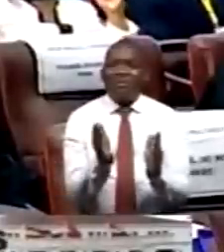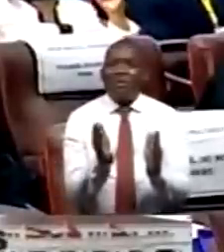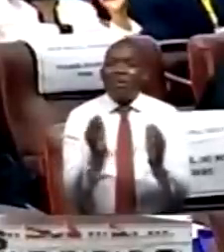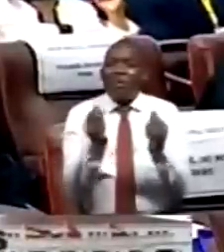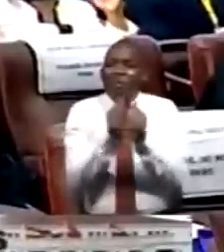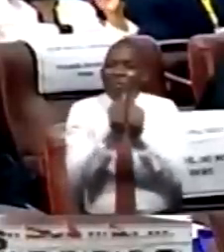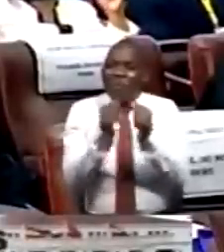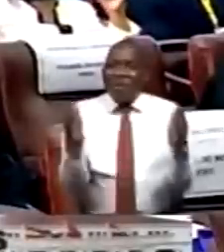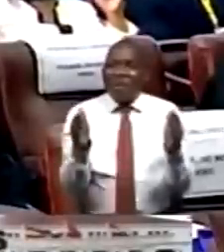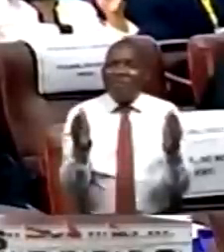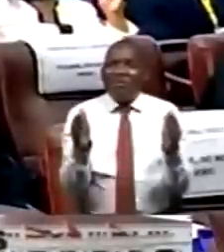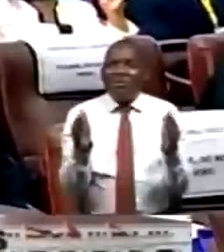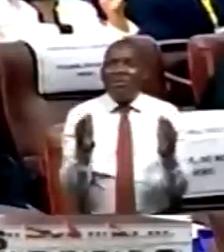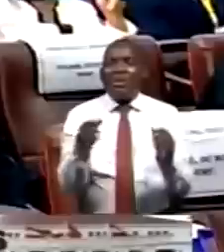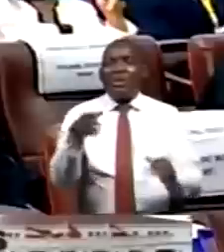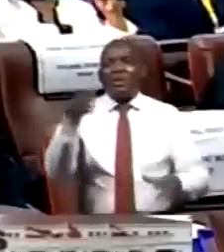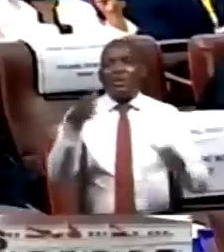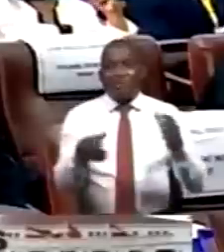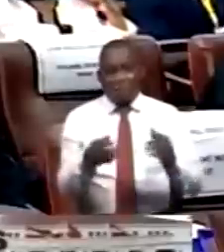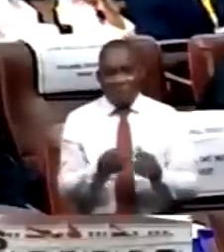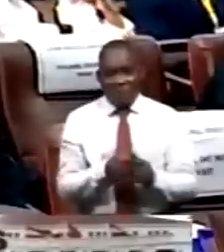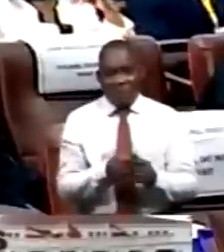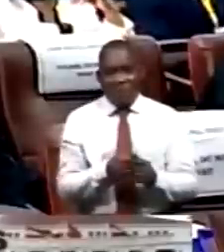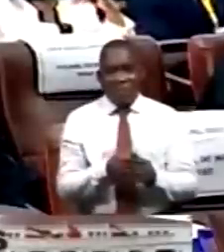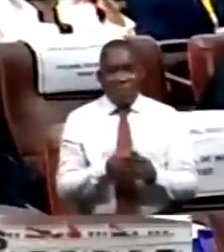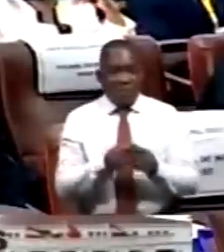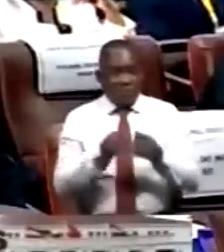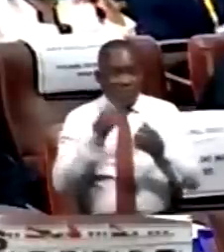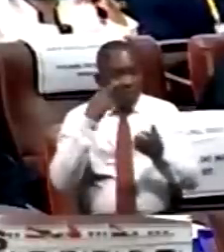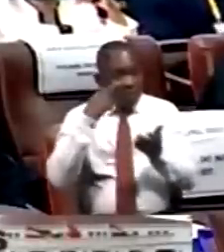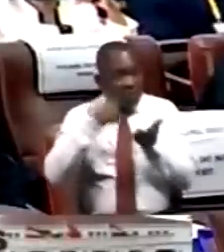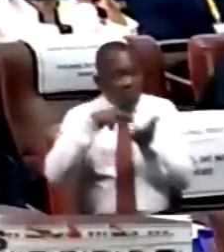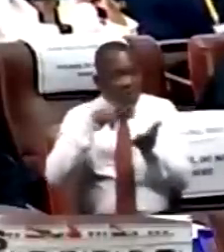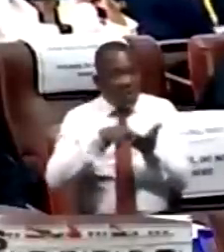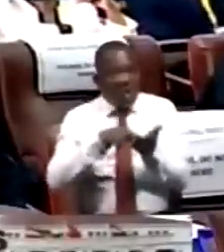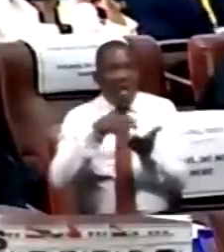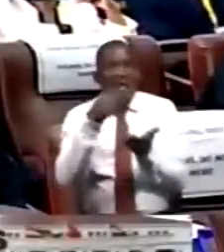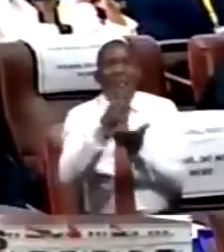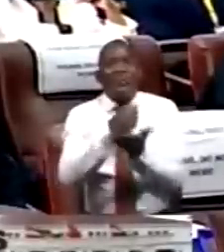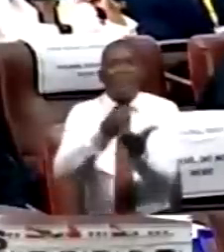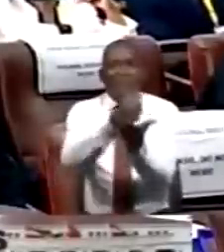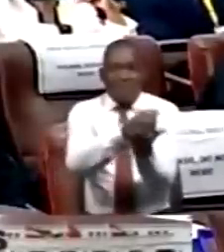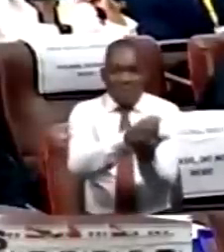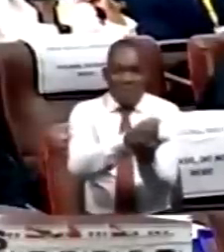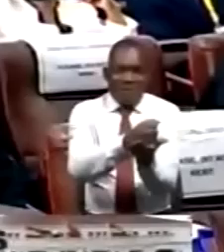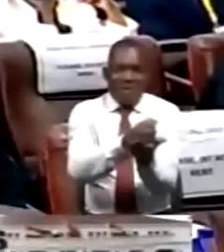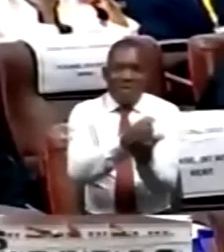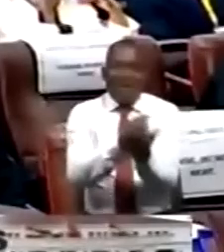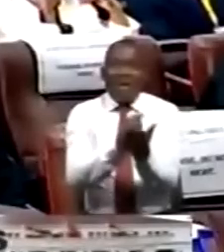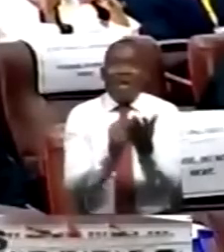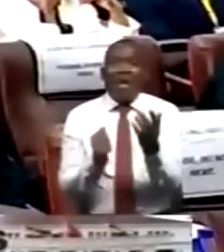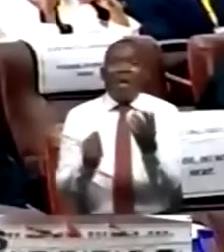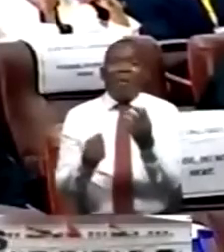without leave of the court, to refer to documents